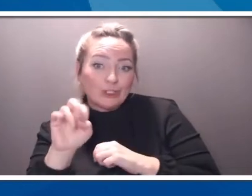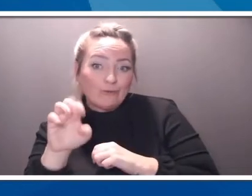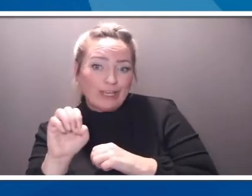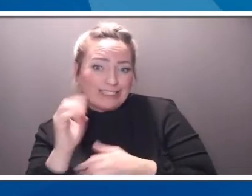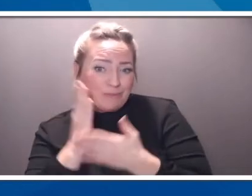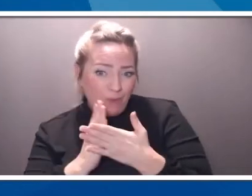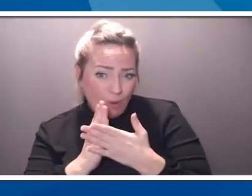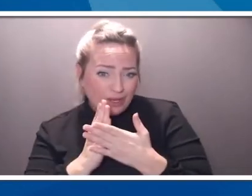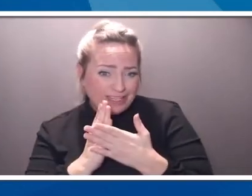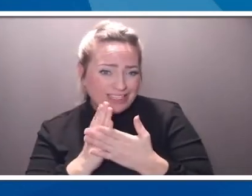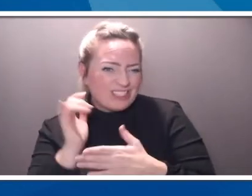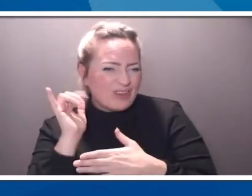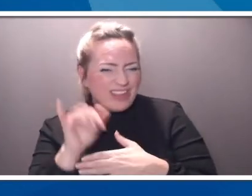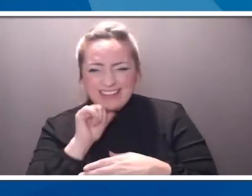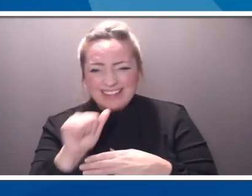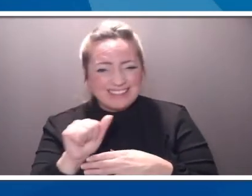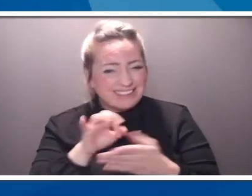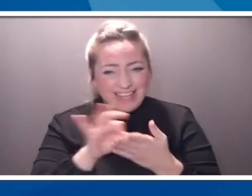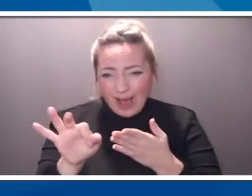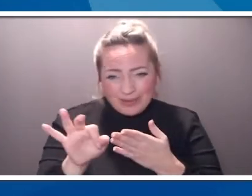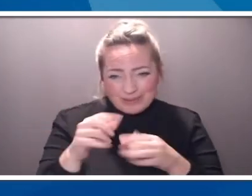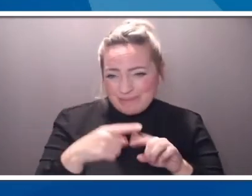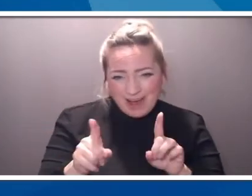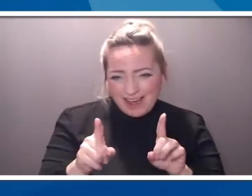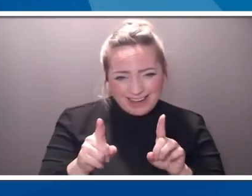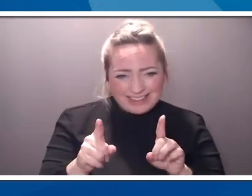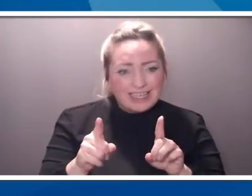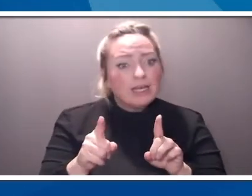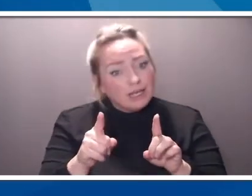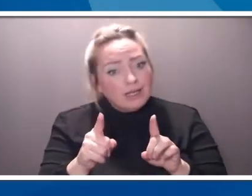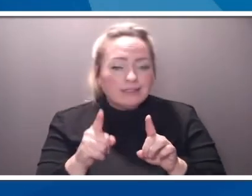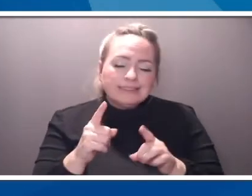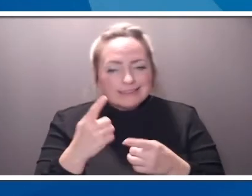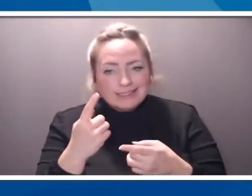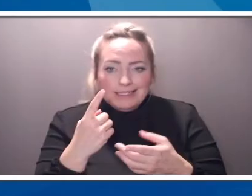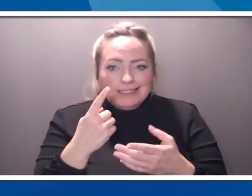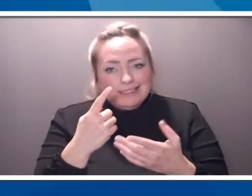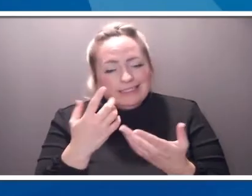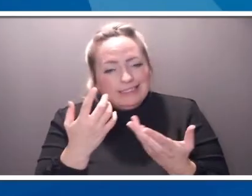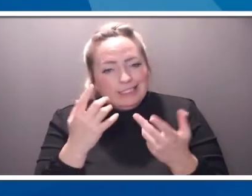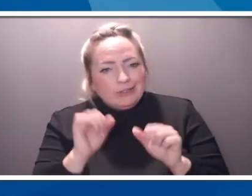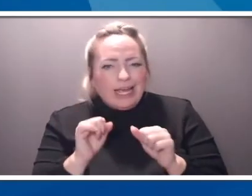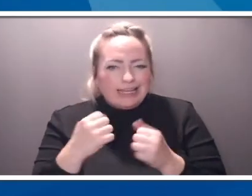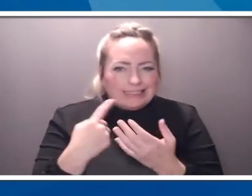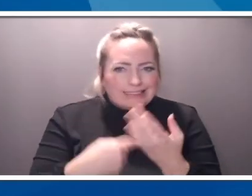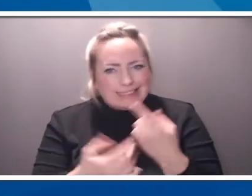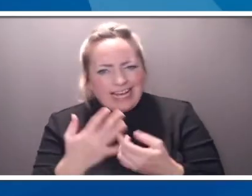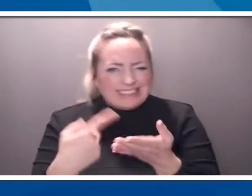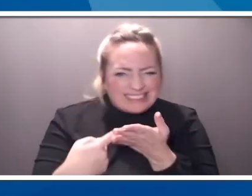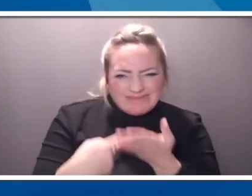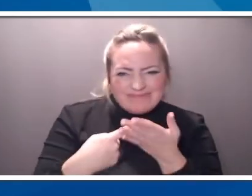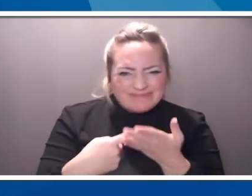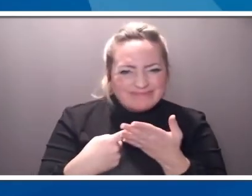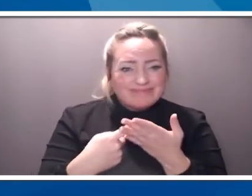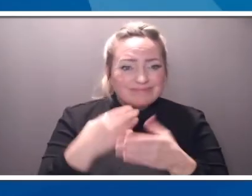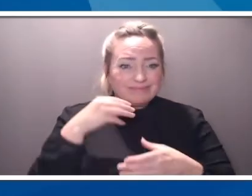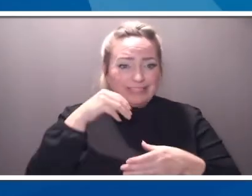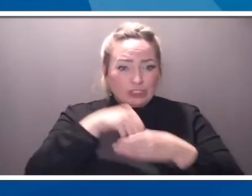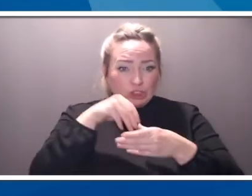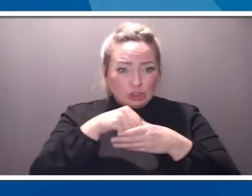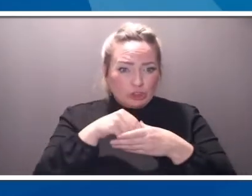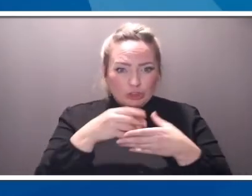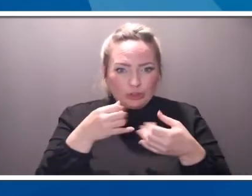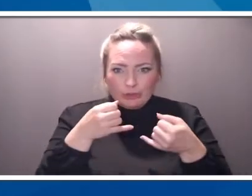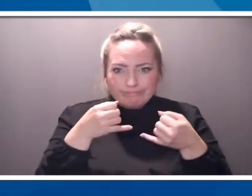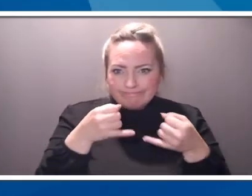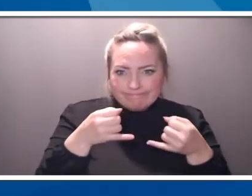user interface component, so that doesn't count, but you can turn that argument around various ways. I mean, it could